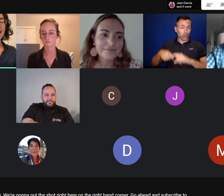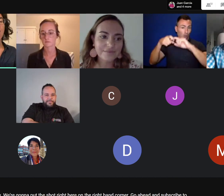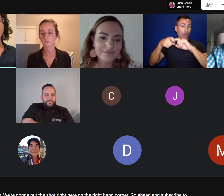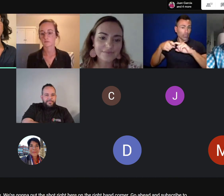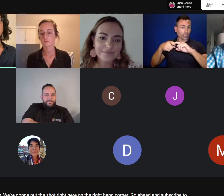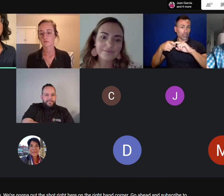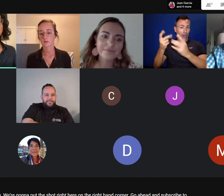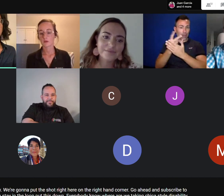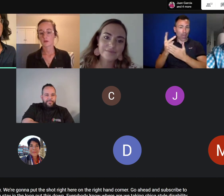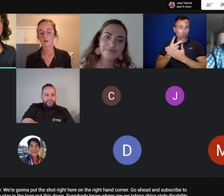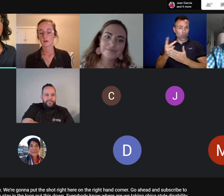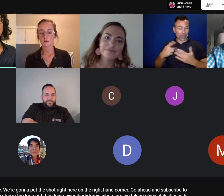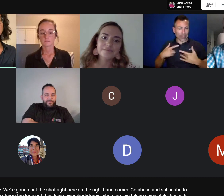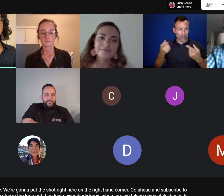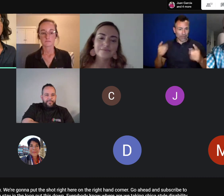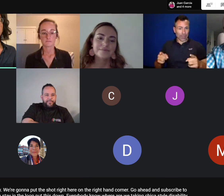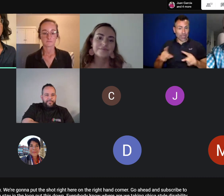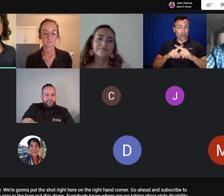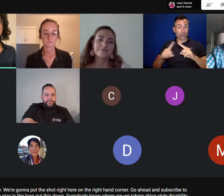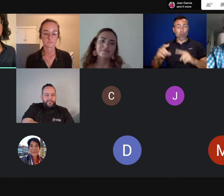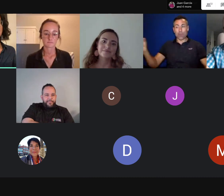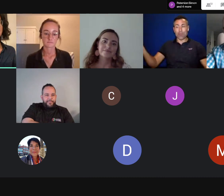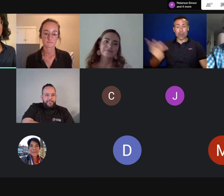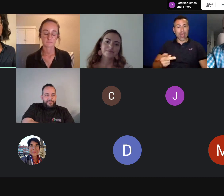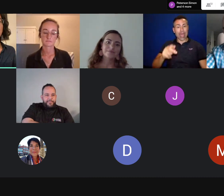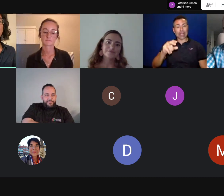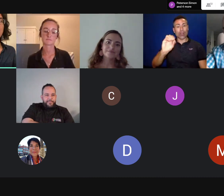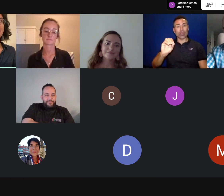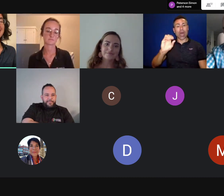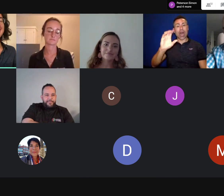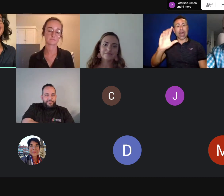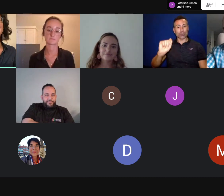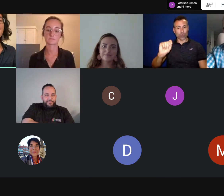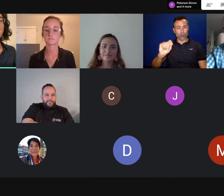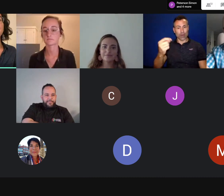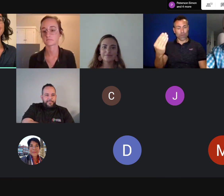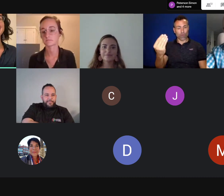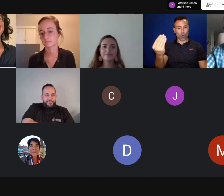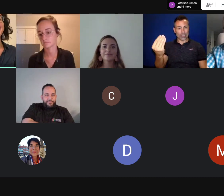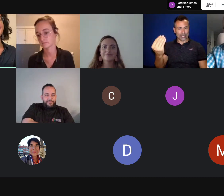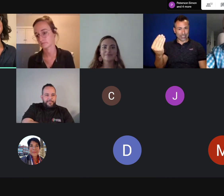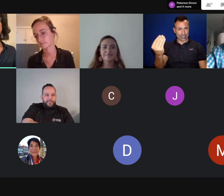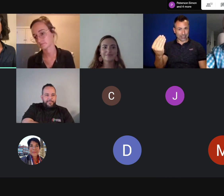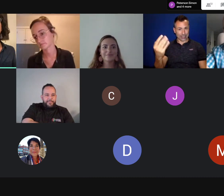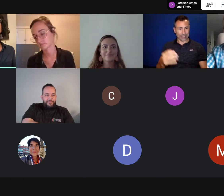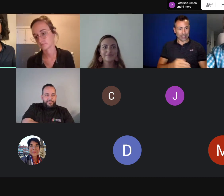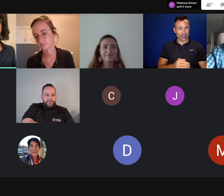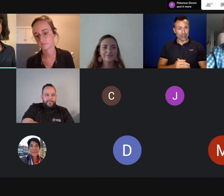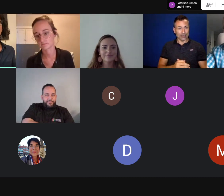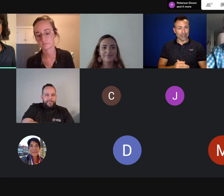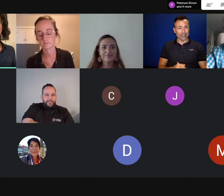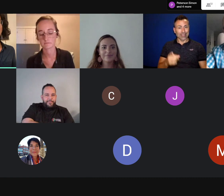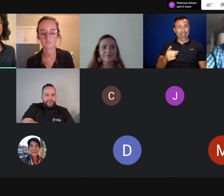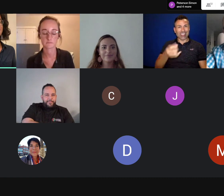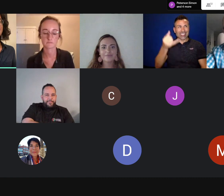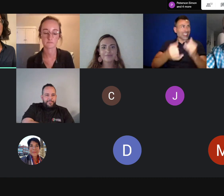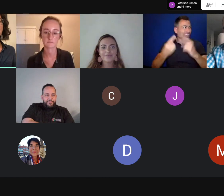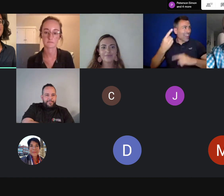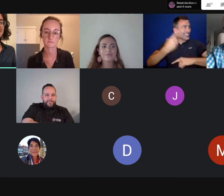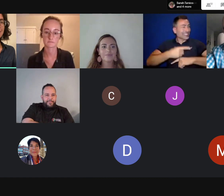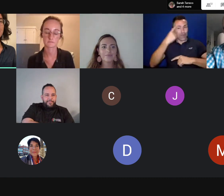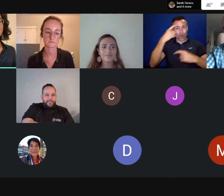and we're going to kick off our next event on October 14th for the like almost the last day of Hispanic Heritage